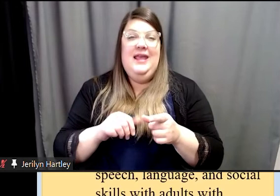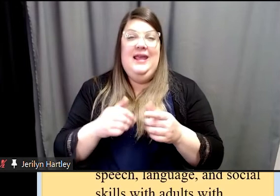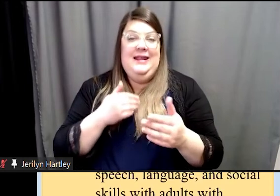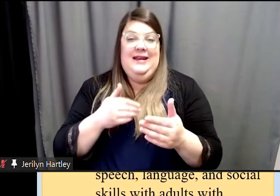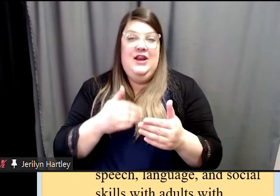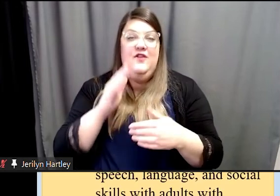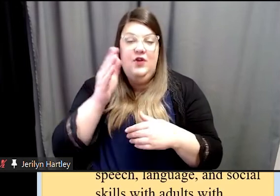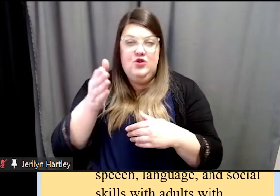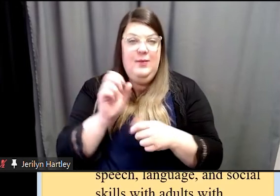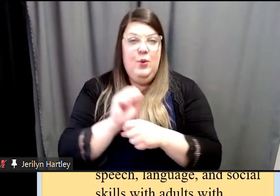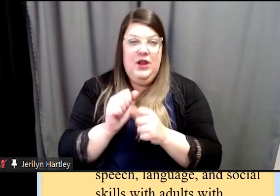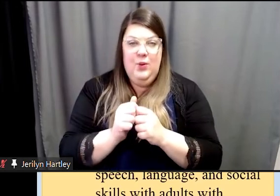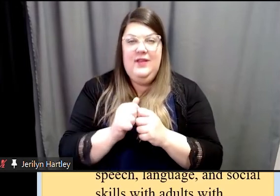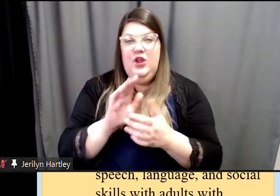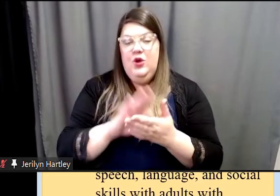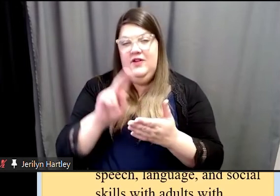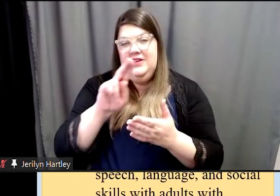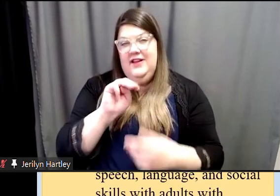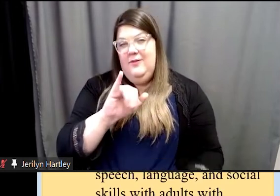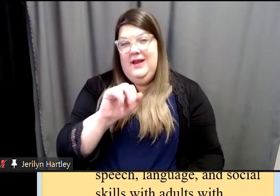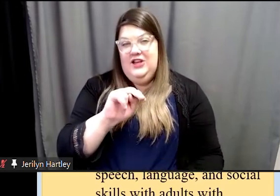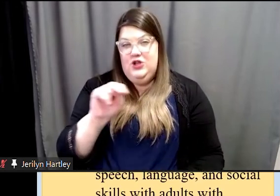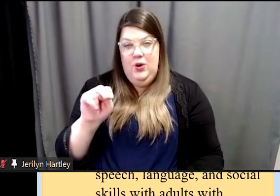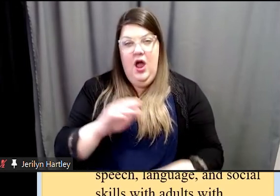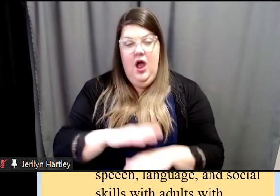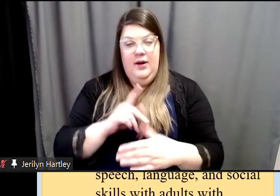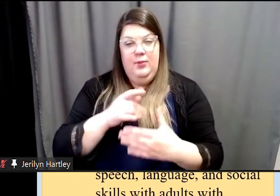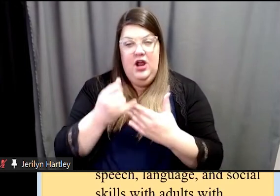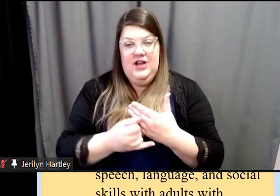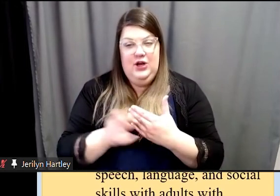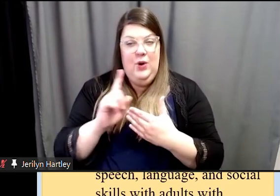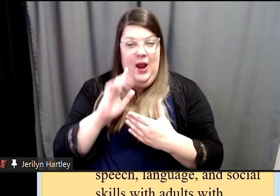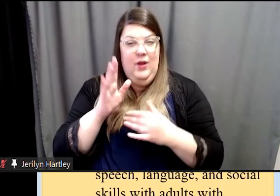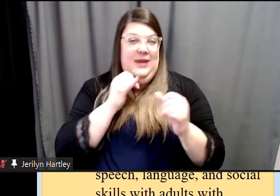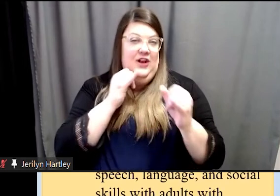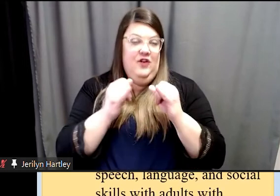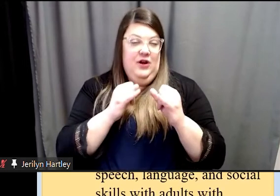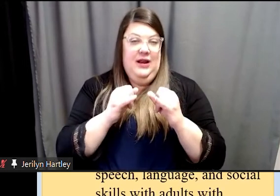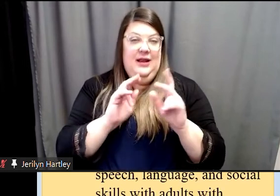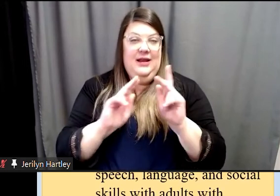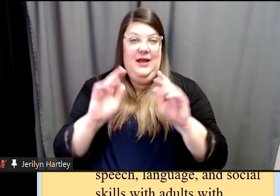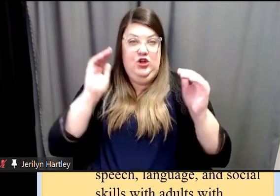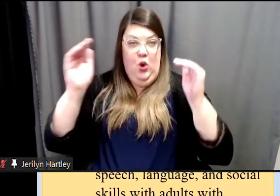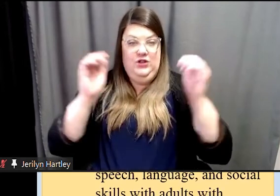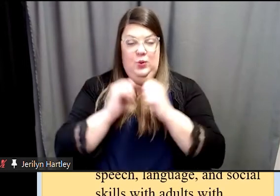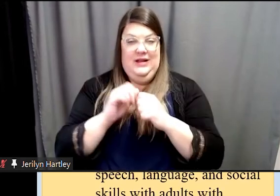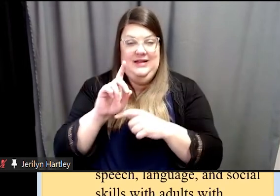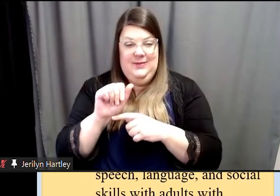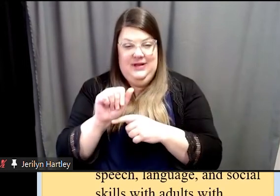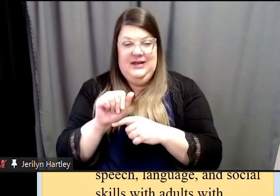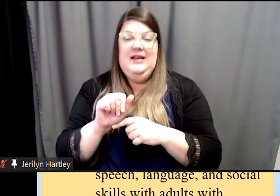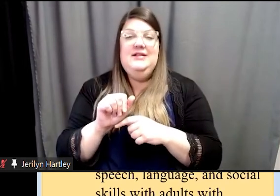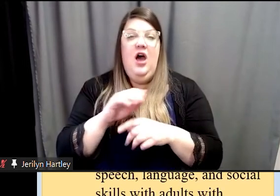be working with the University of Minnesota on a project where I'll be interviewing adults with disabilities on home and